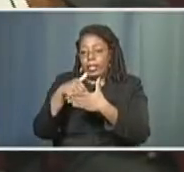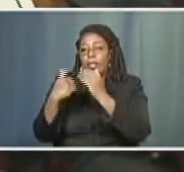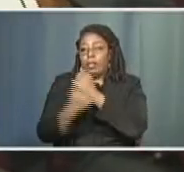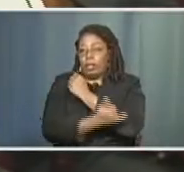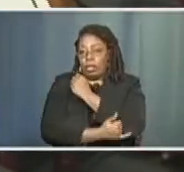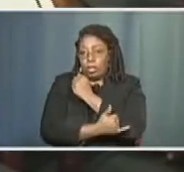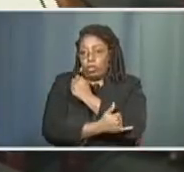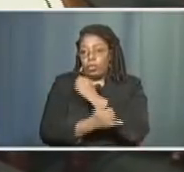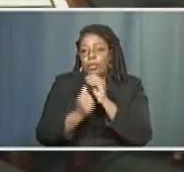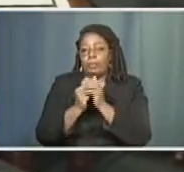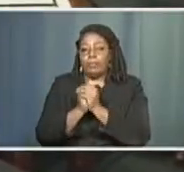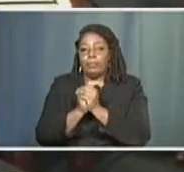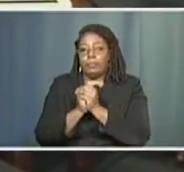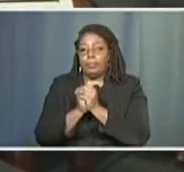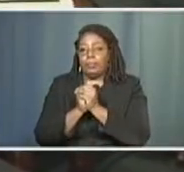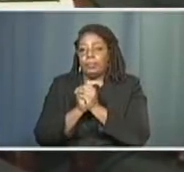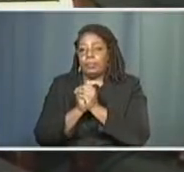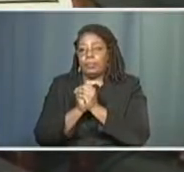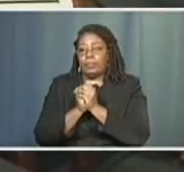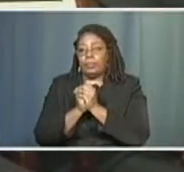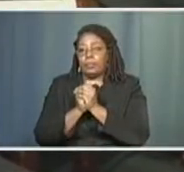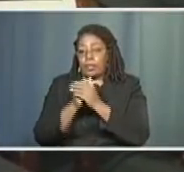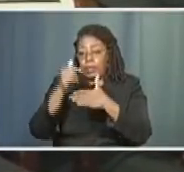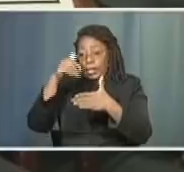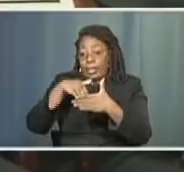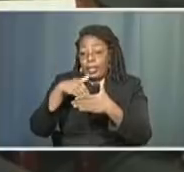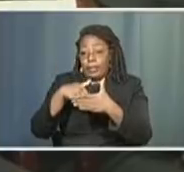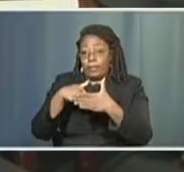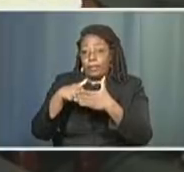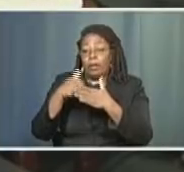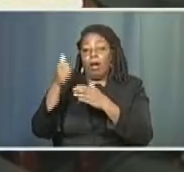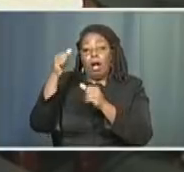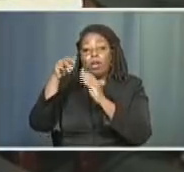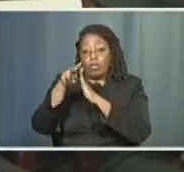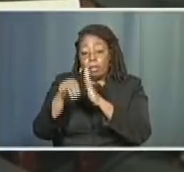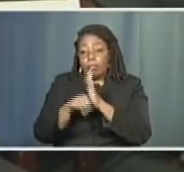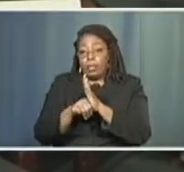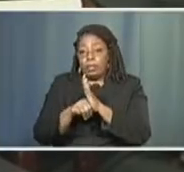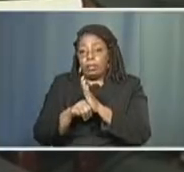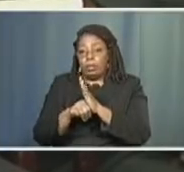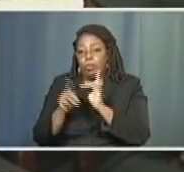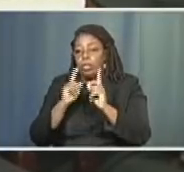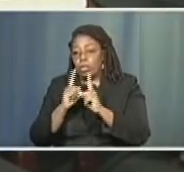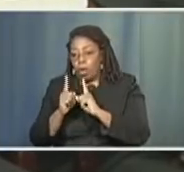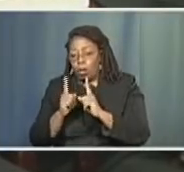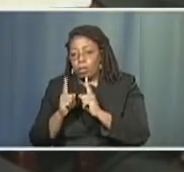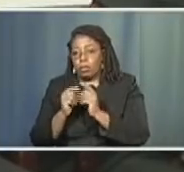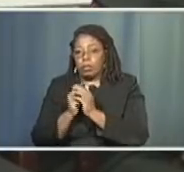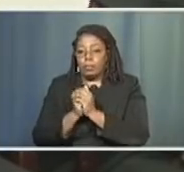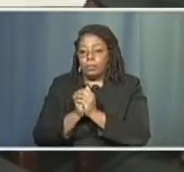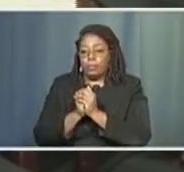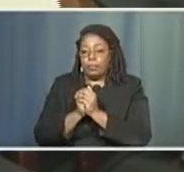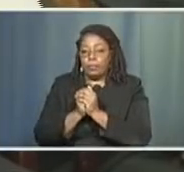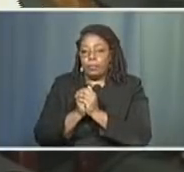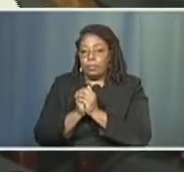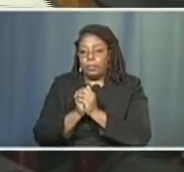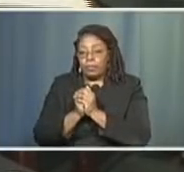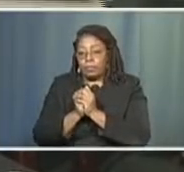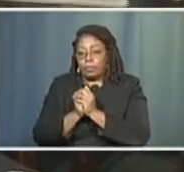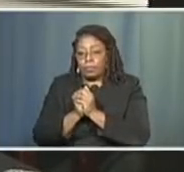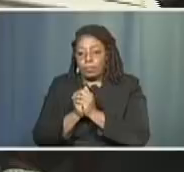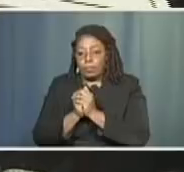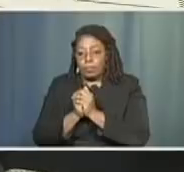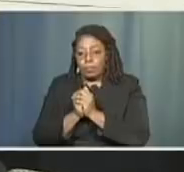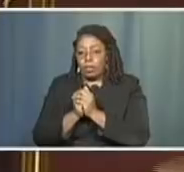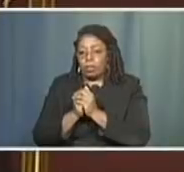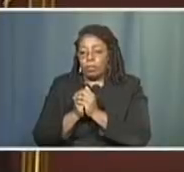borders. In this agreement, we accord to each other overflight rights, landing rights, and all